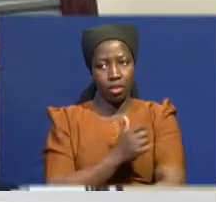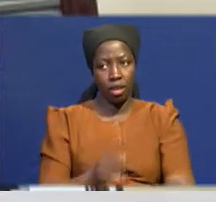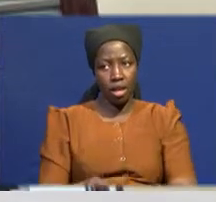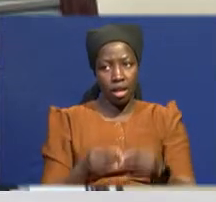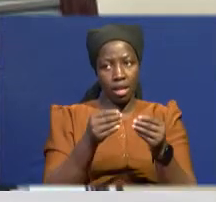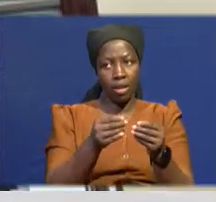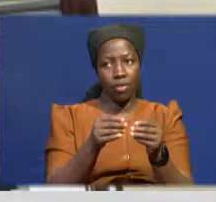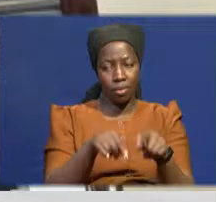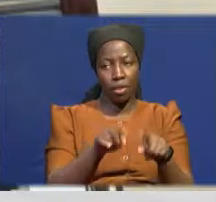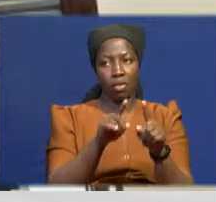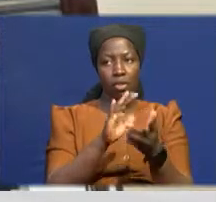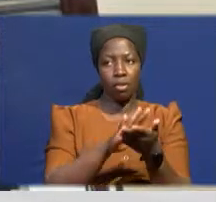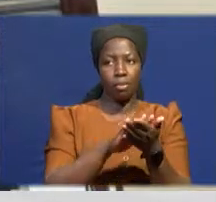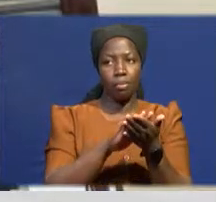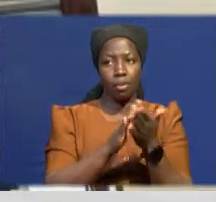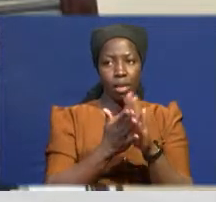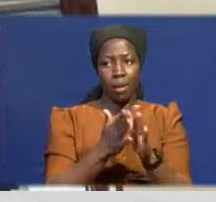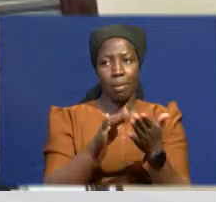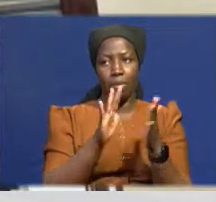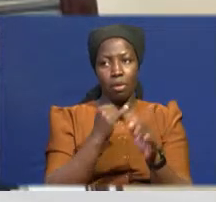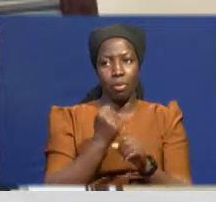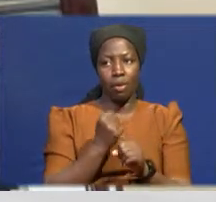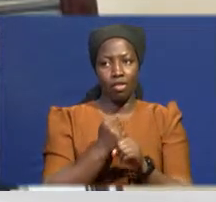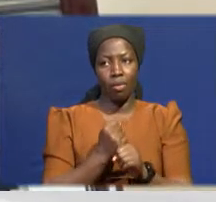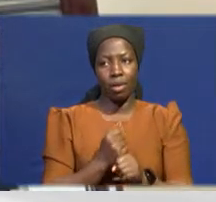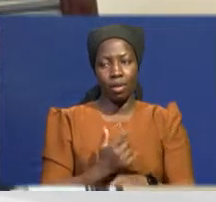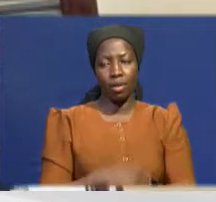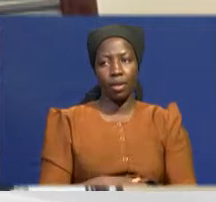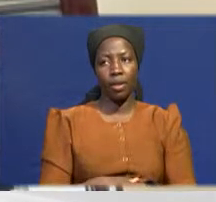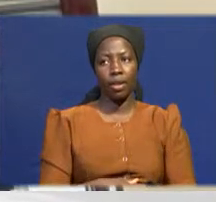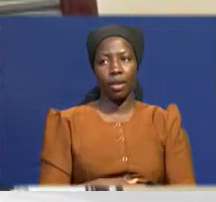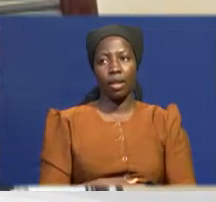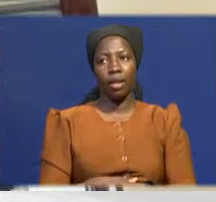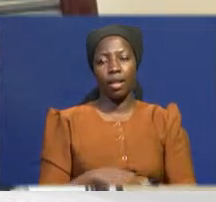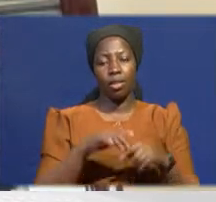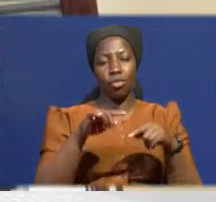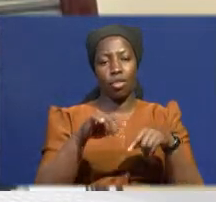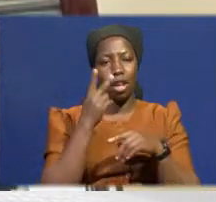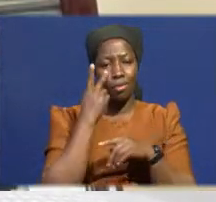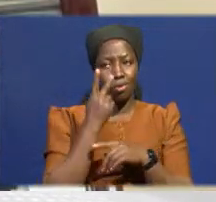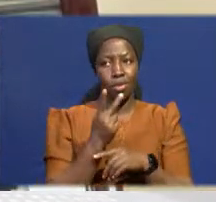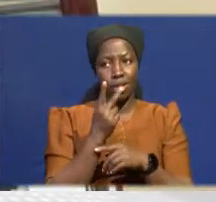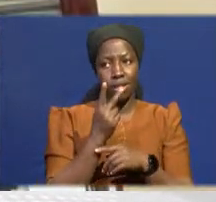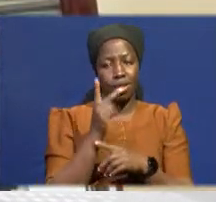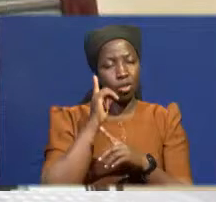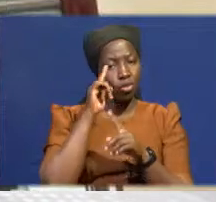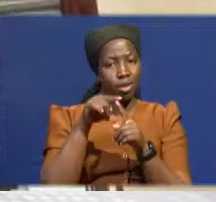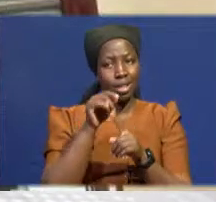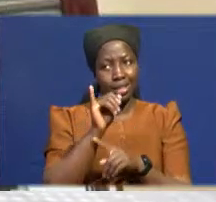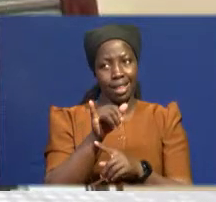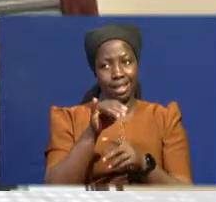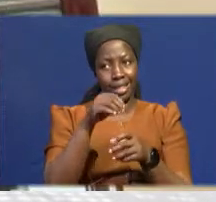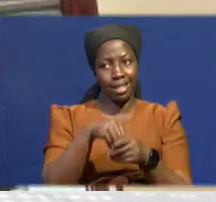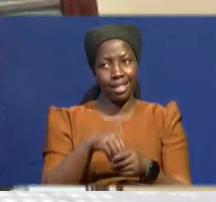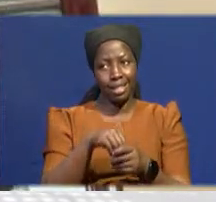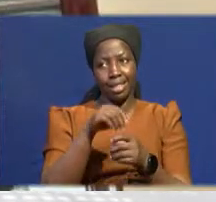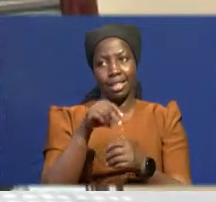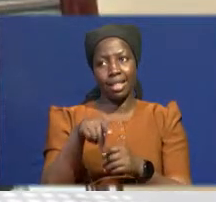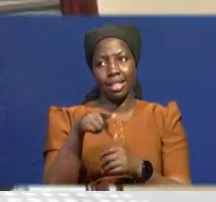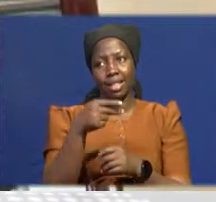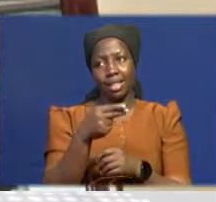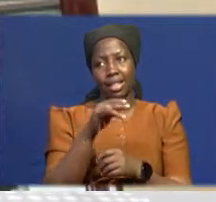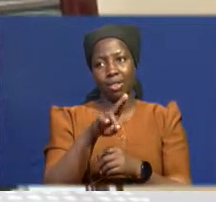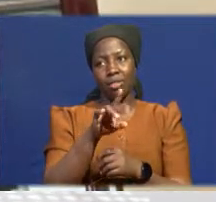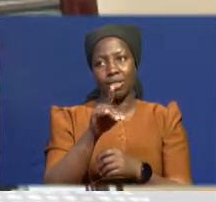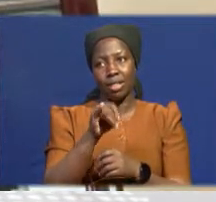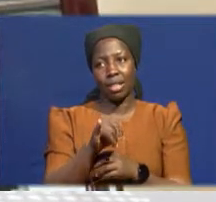one of my gels. And today, I look after that team, and I look also after a couple of them died right. There's been a little bit of the uptake